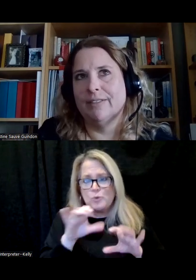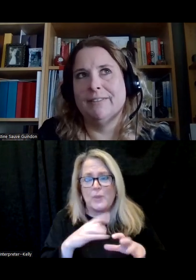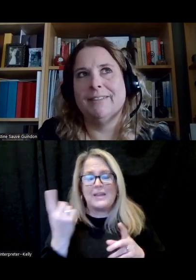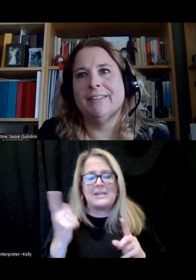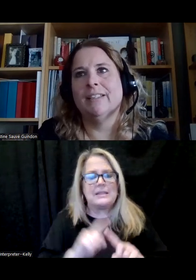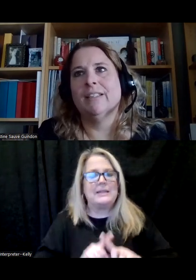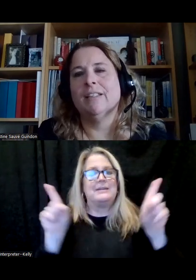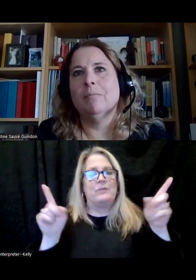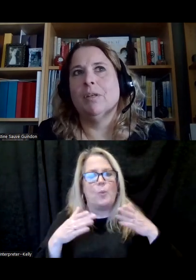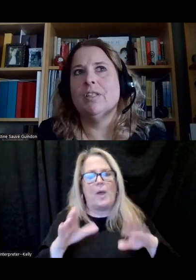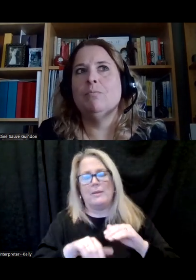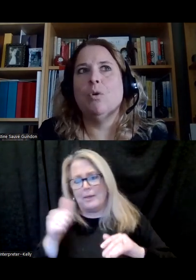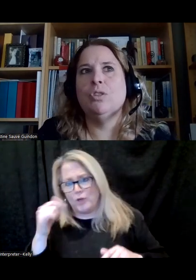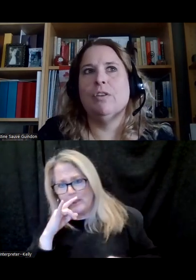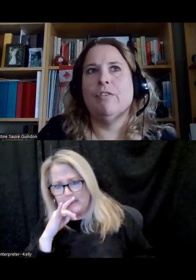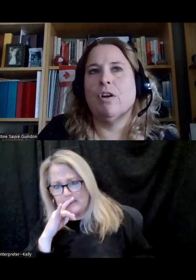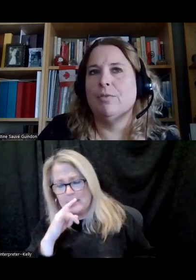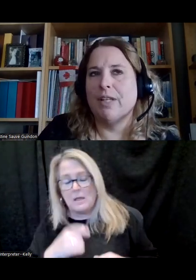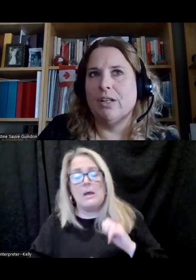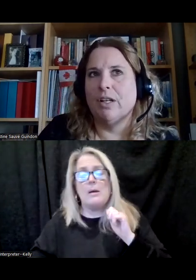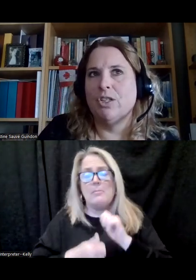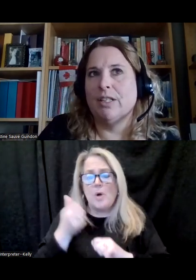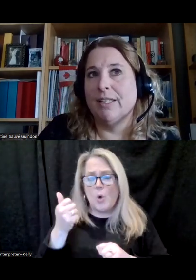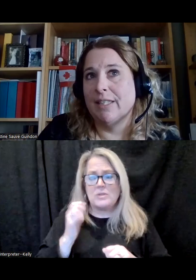differently. Because most of our